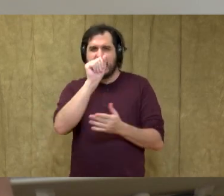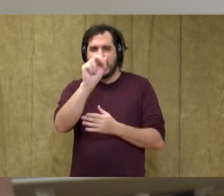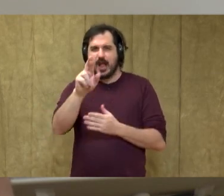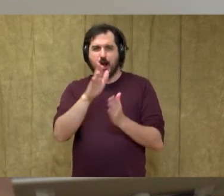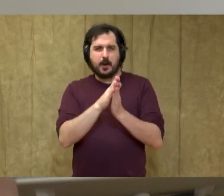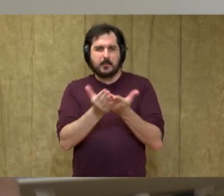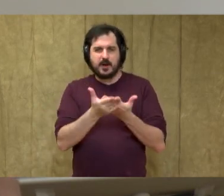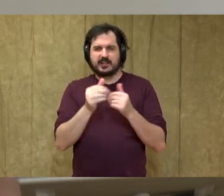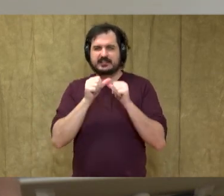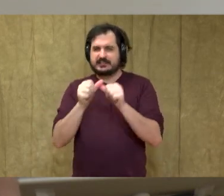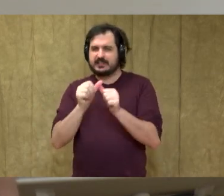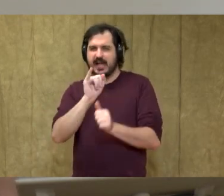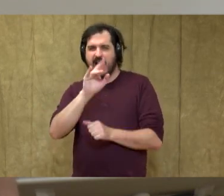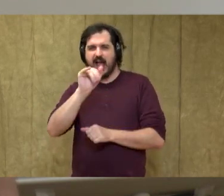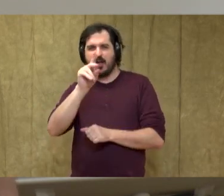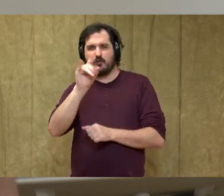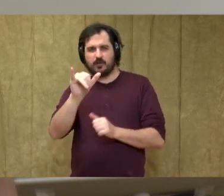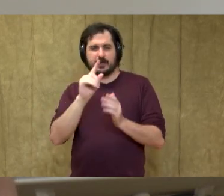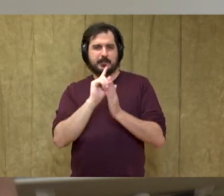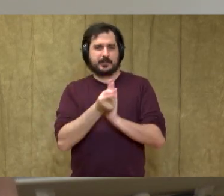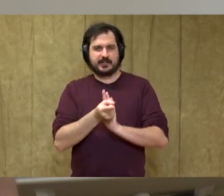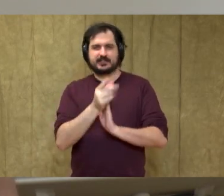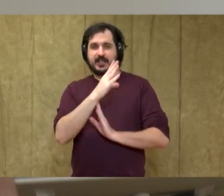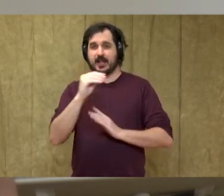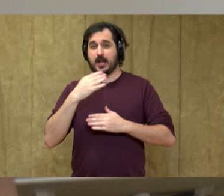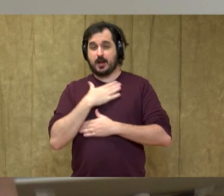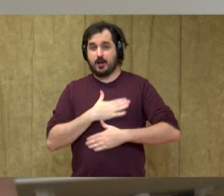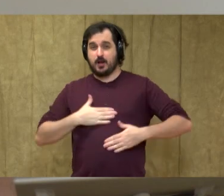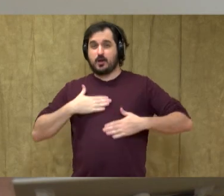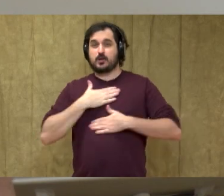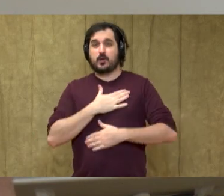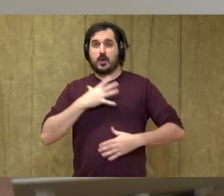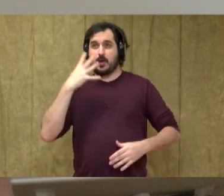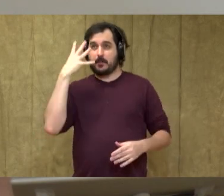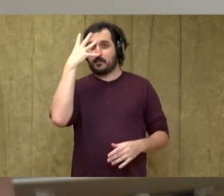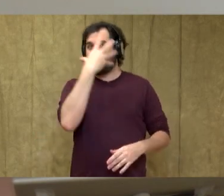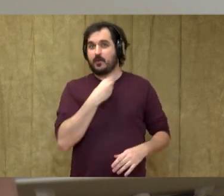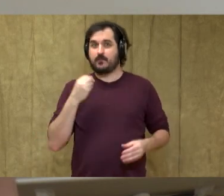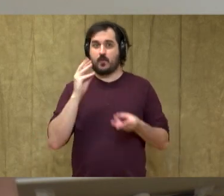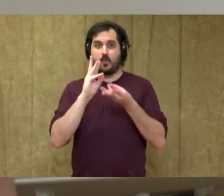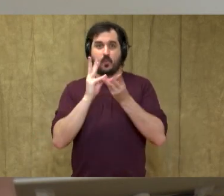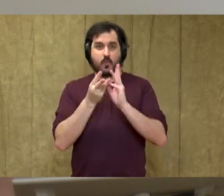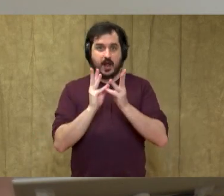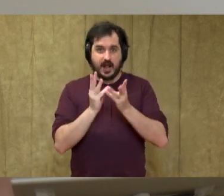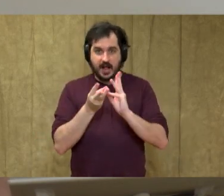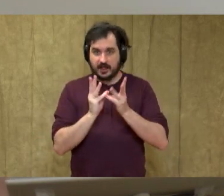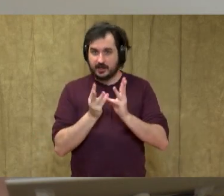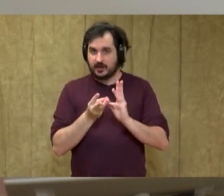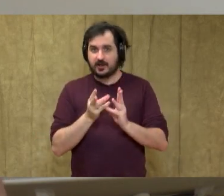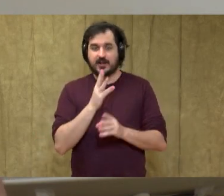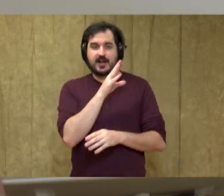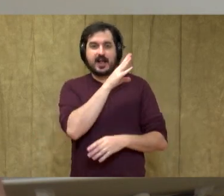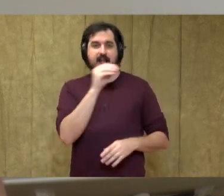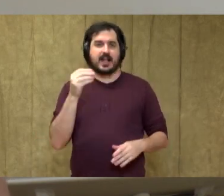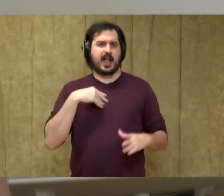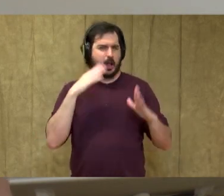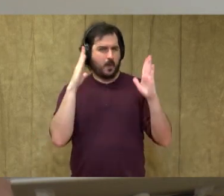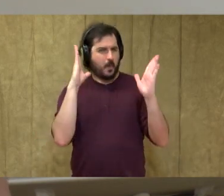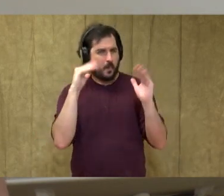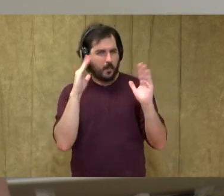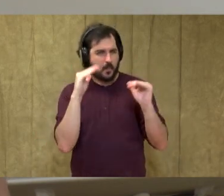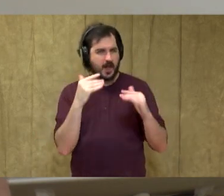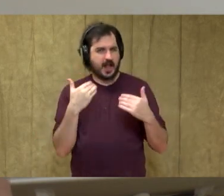can, and enjoy this beautiful, beautiful weather outside. And I super hope that you have